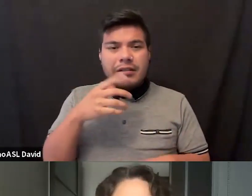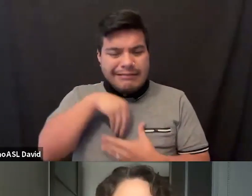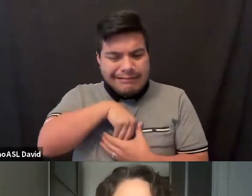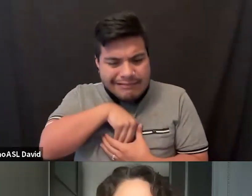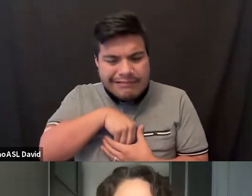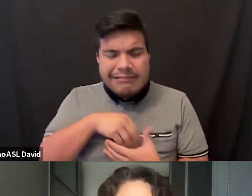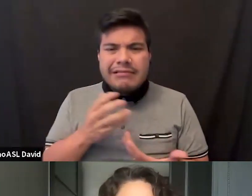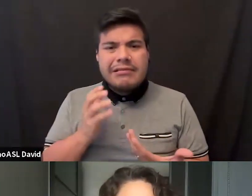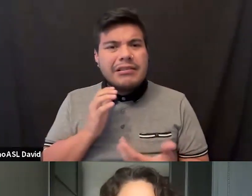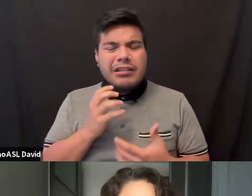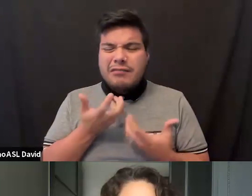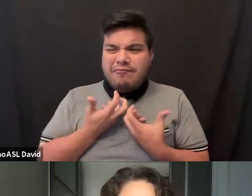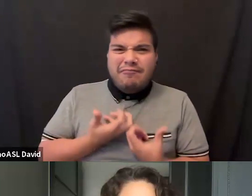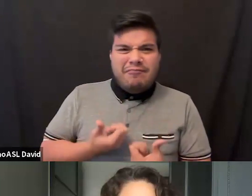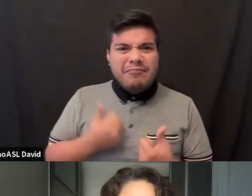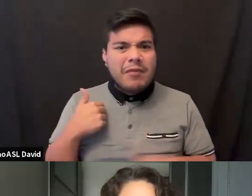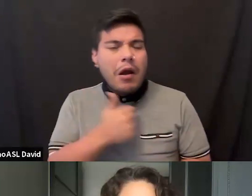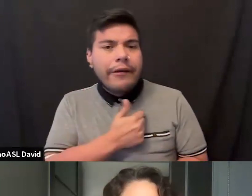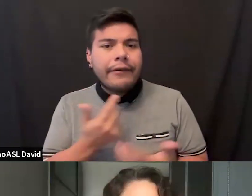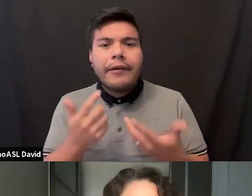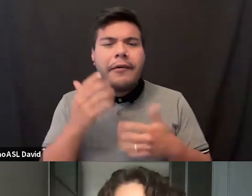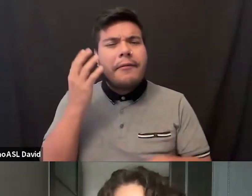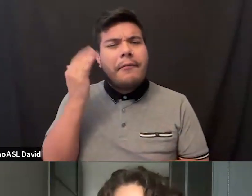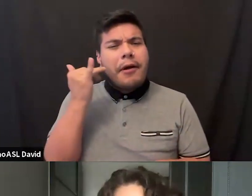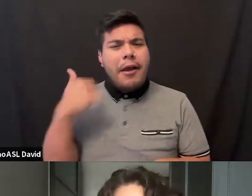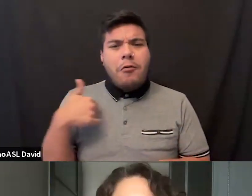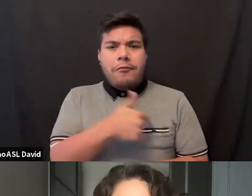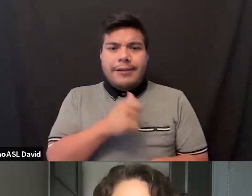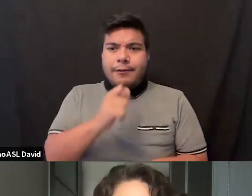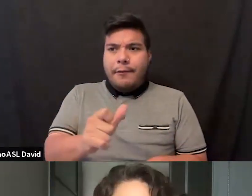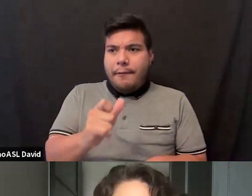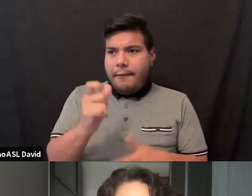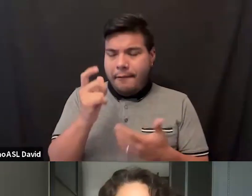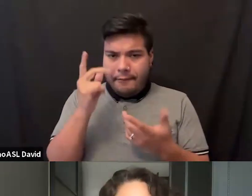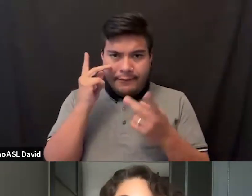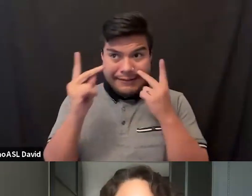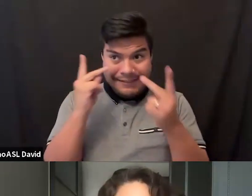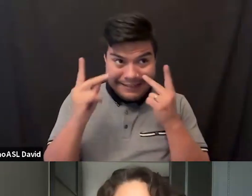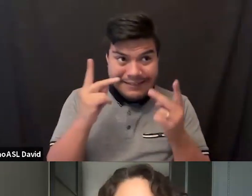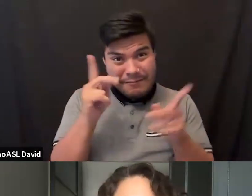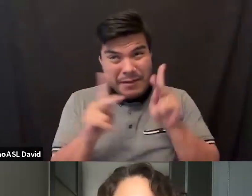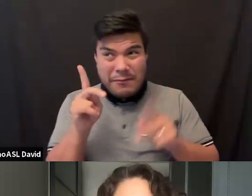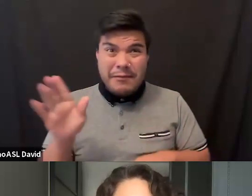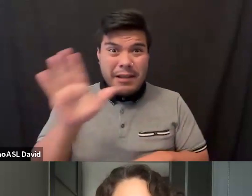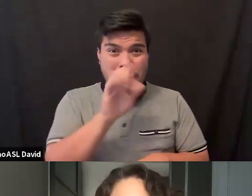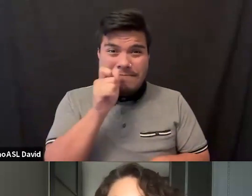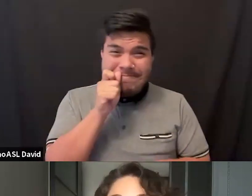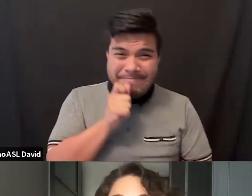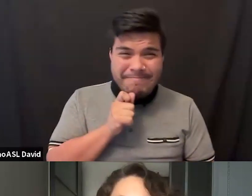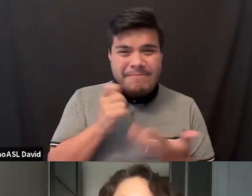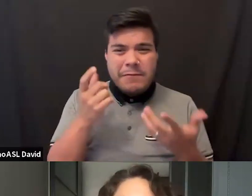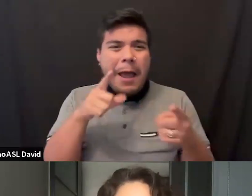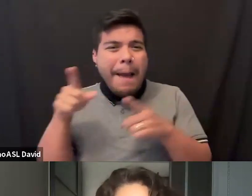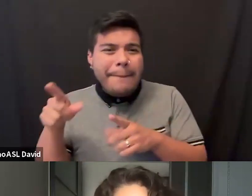our rooms. And why we don't see the suffering of other people, what happened inside of other